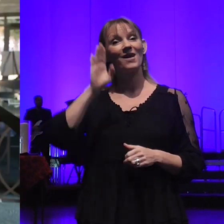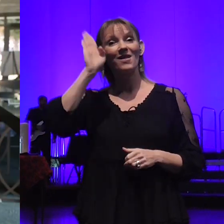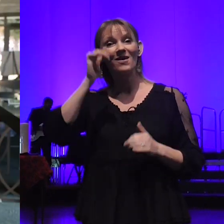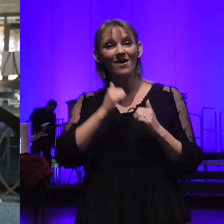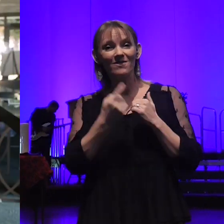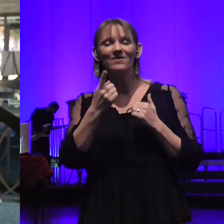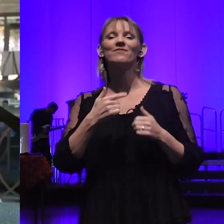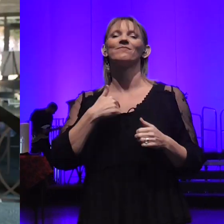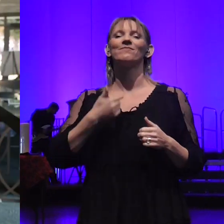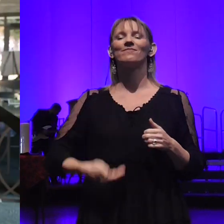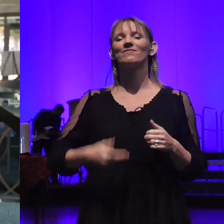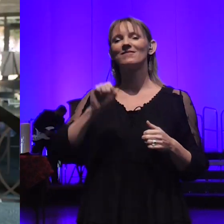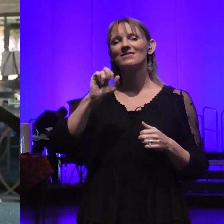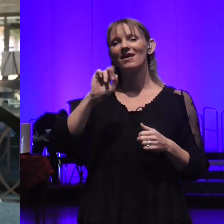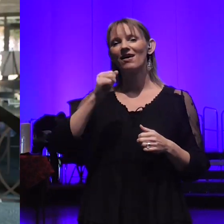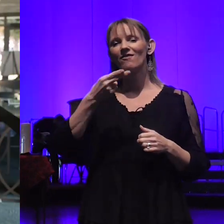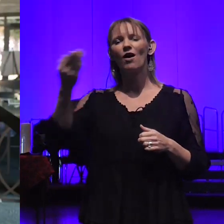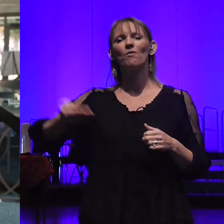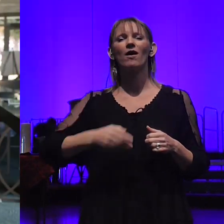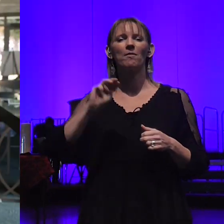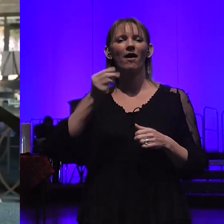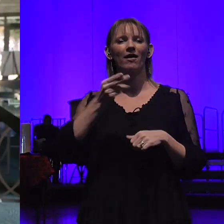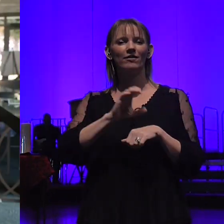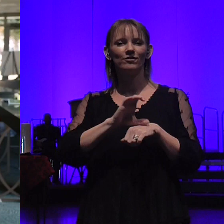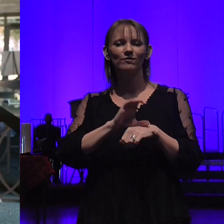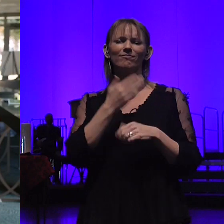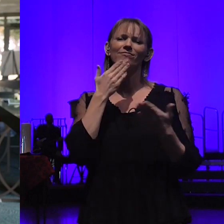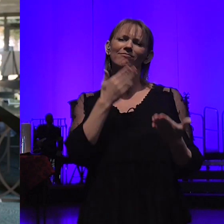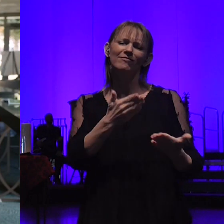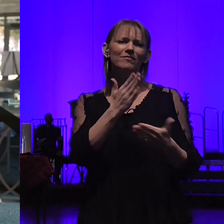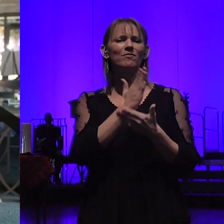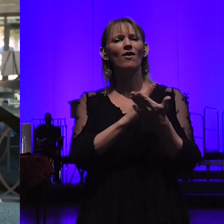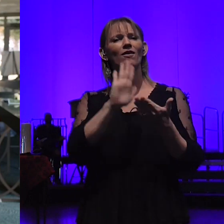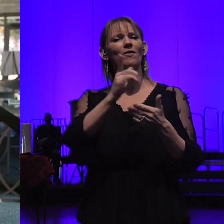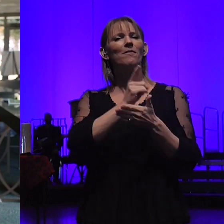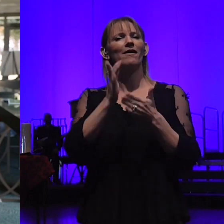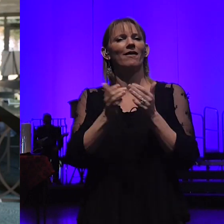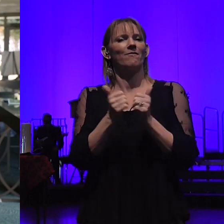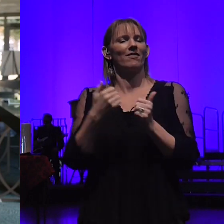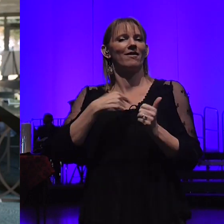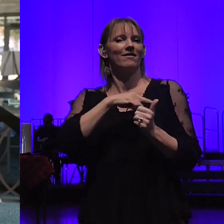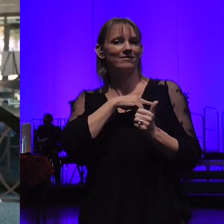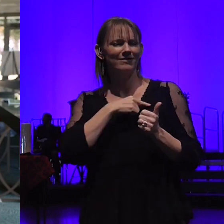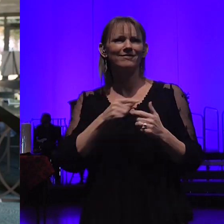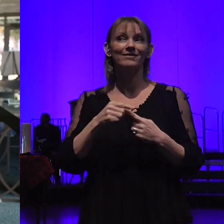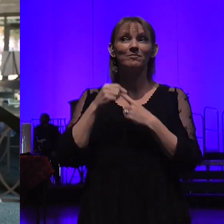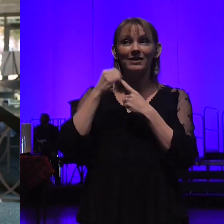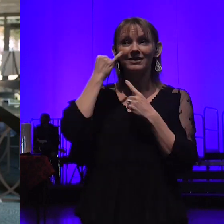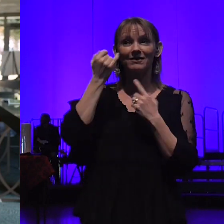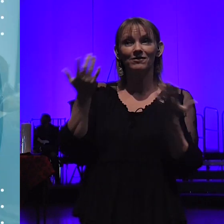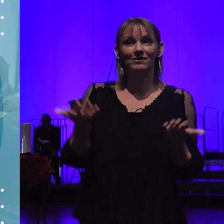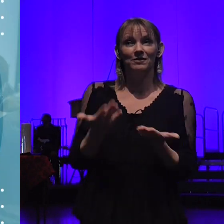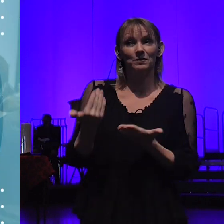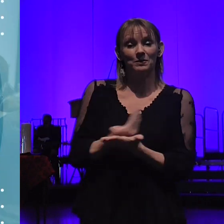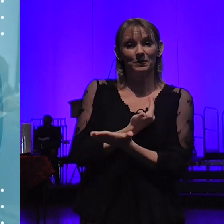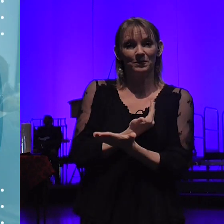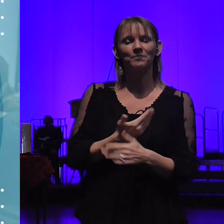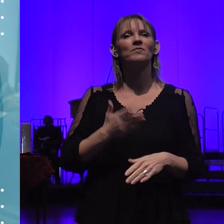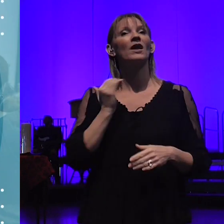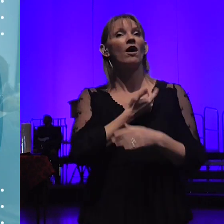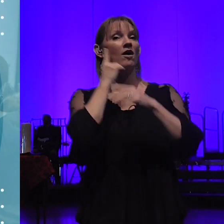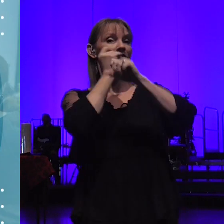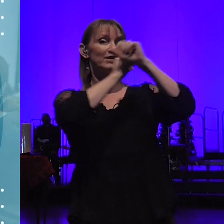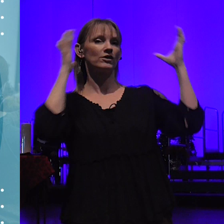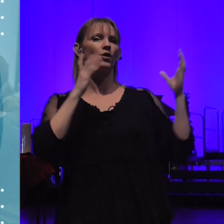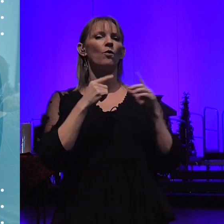Hey everybody, it's Sarah and welcome to Mile High Church. Thank you for spending a portion of your weekend with us, especially if you're new. Our